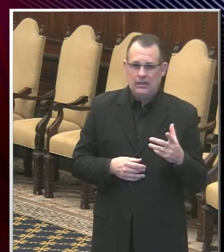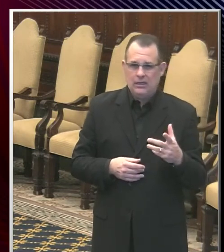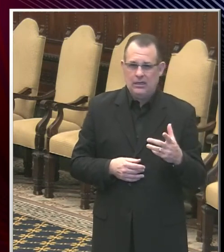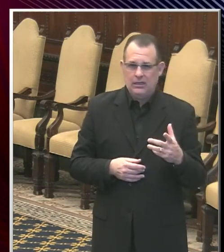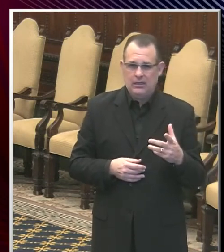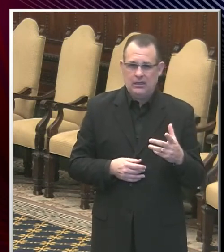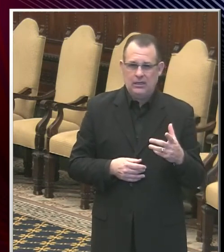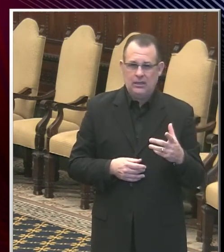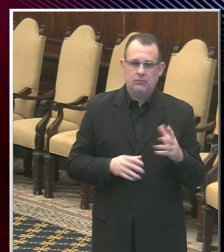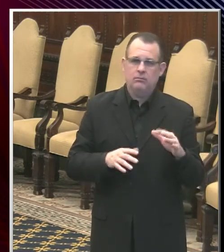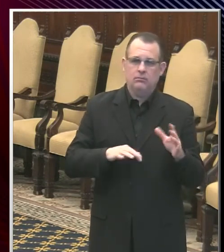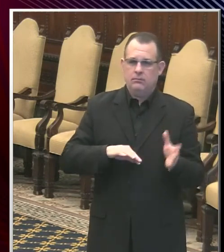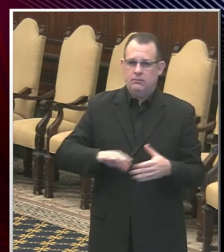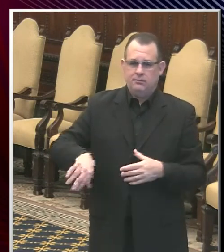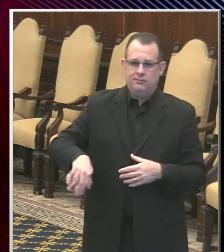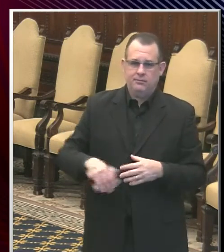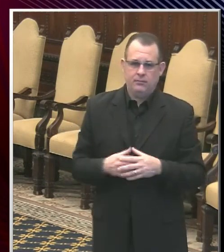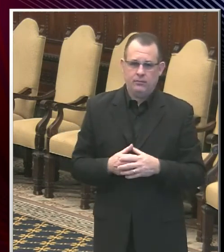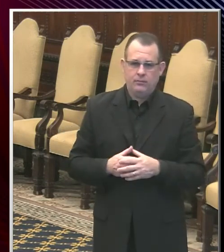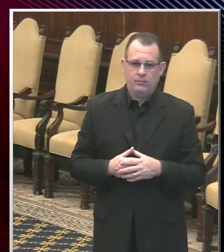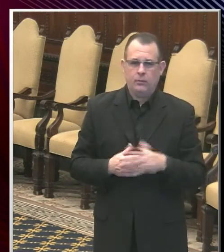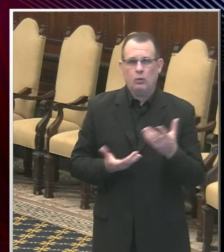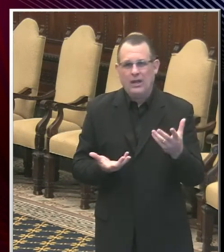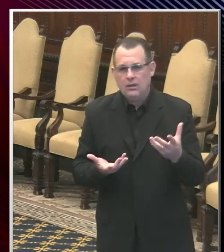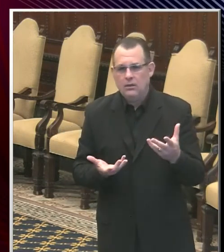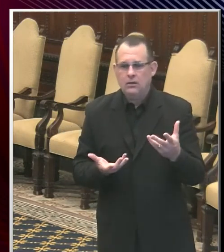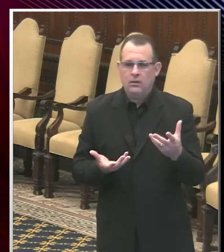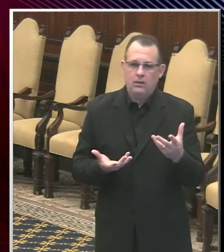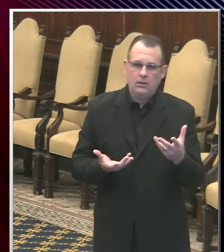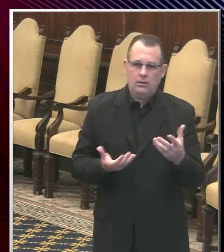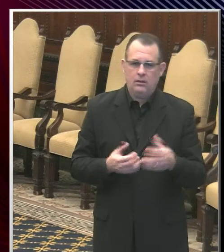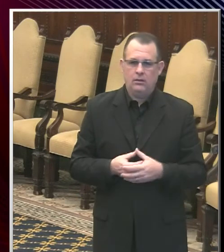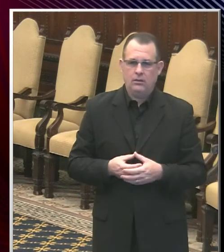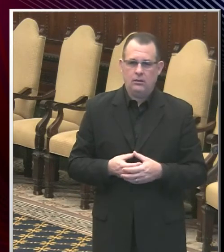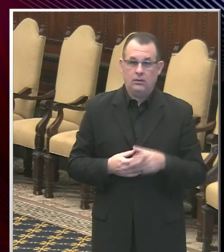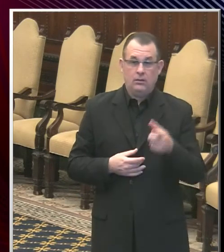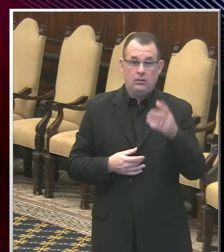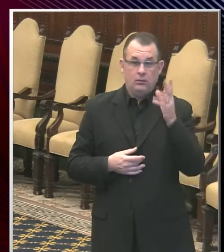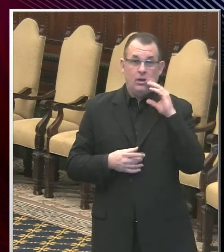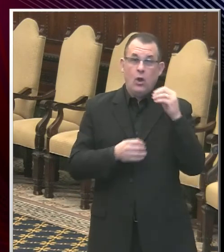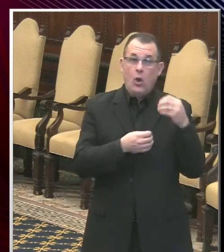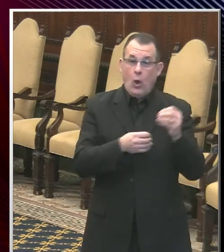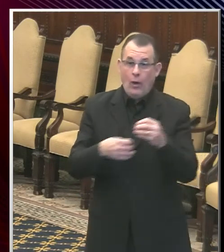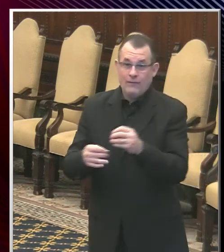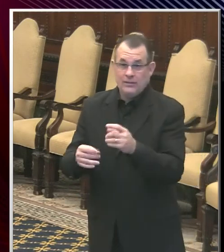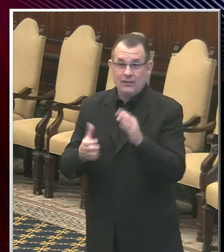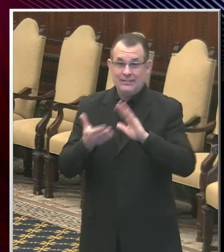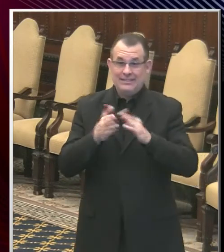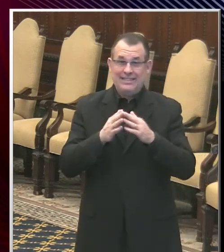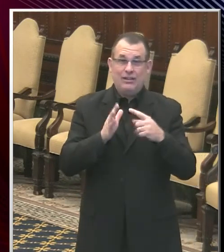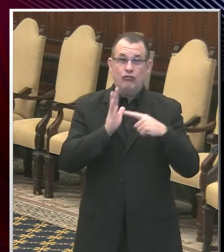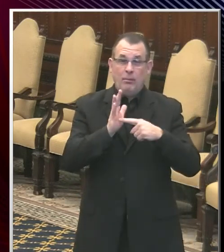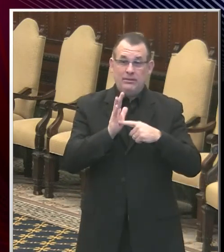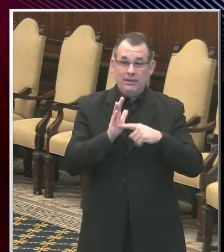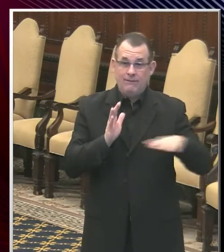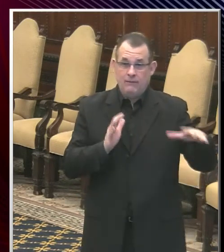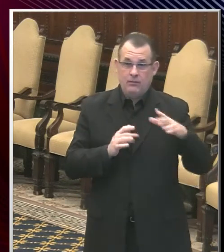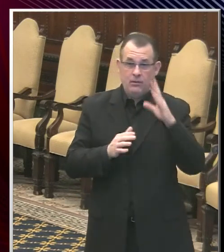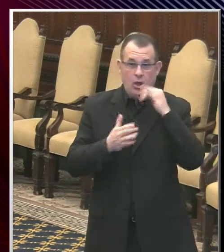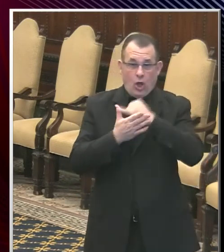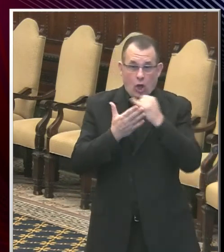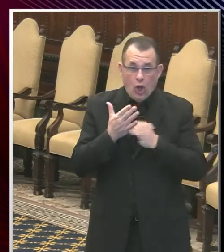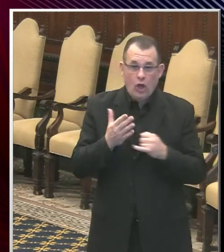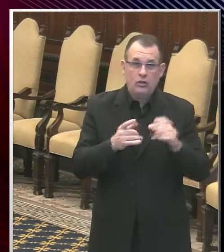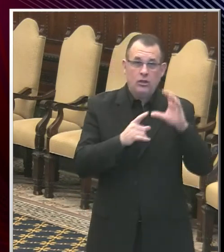Unrelated, related, but will the offices of the city representative, arts, culture, and the creative economy